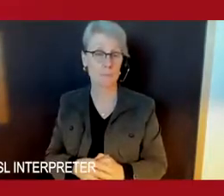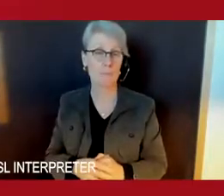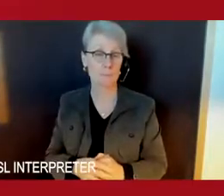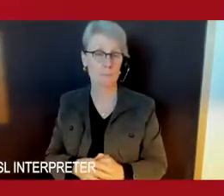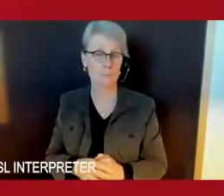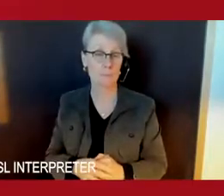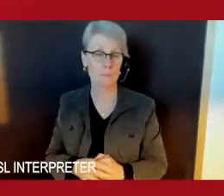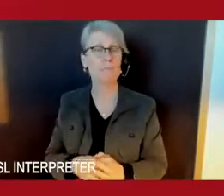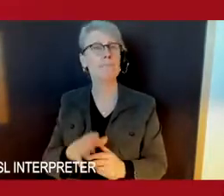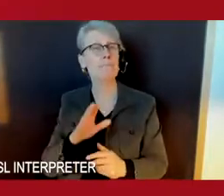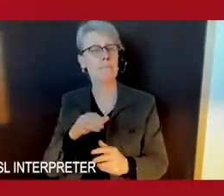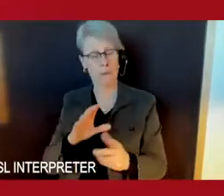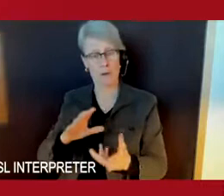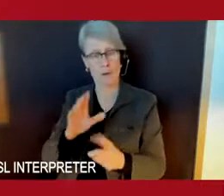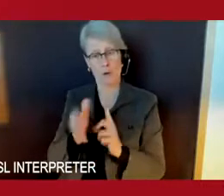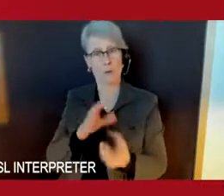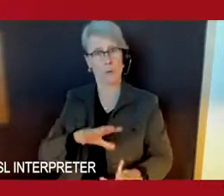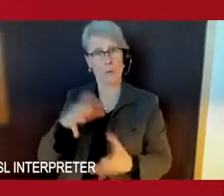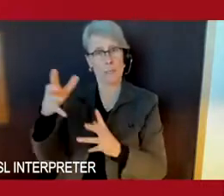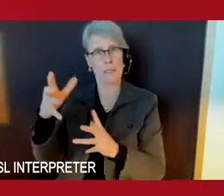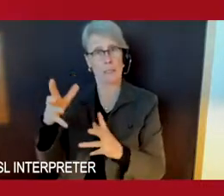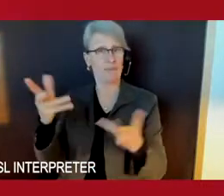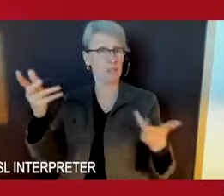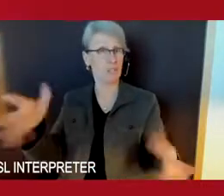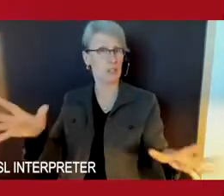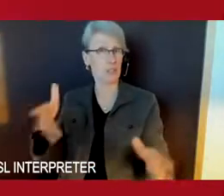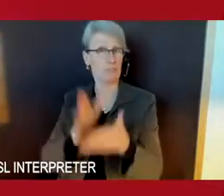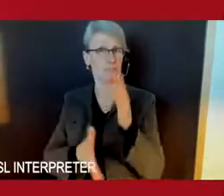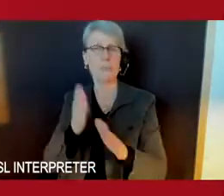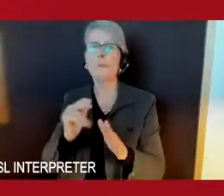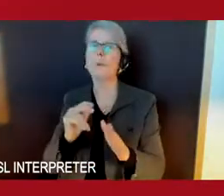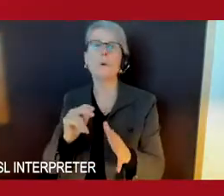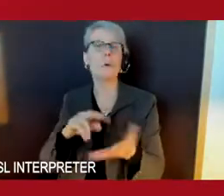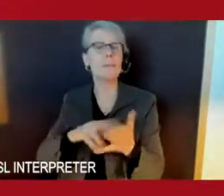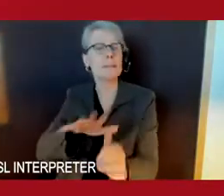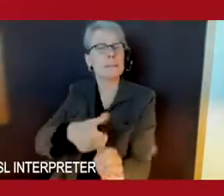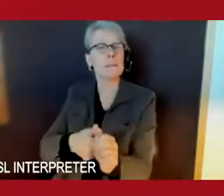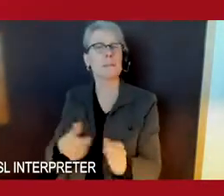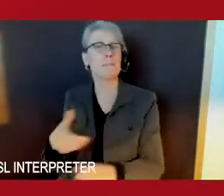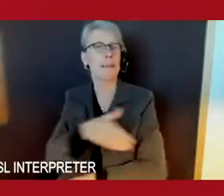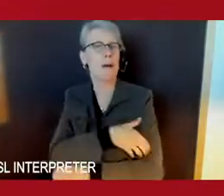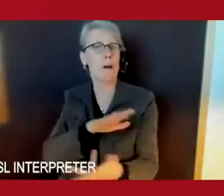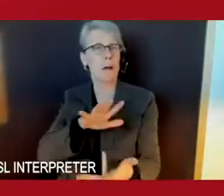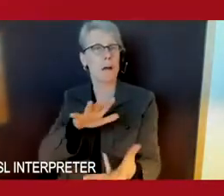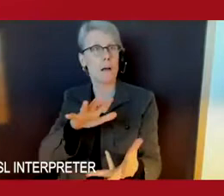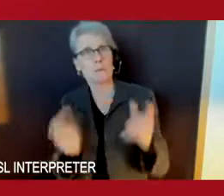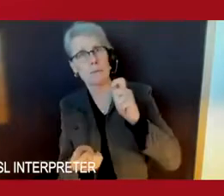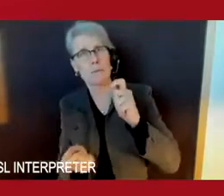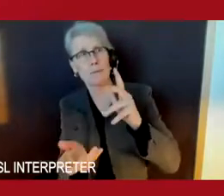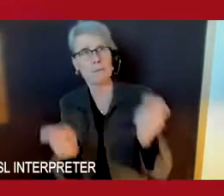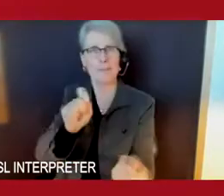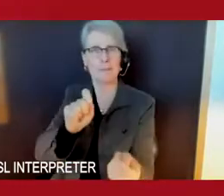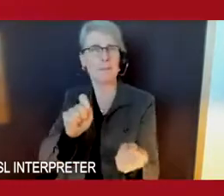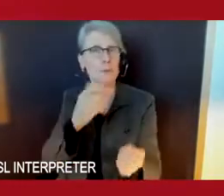know, every cultural crisis is about shifting power. And this